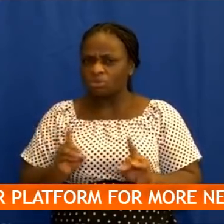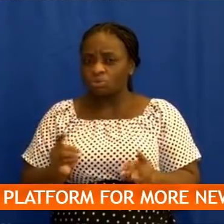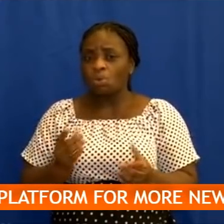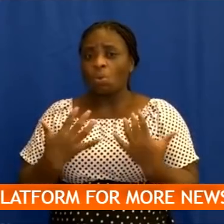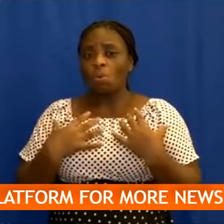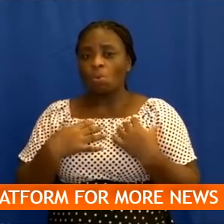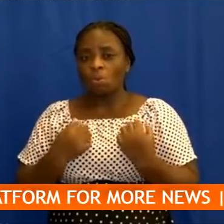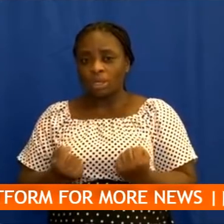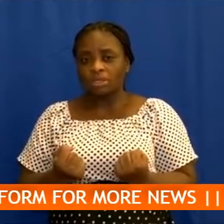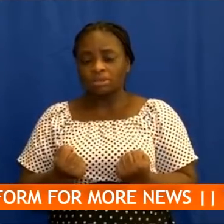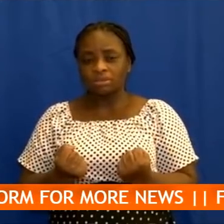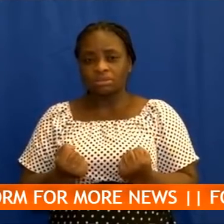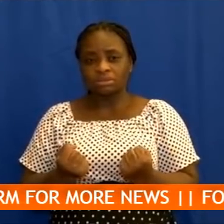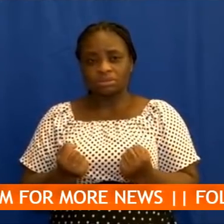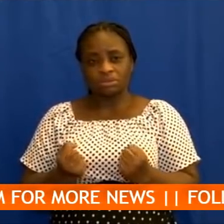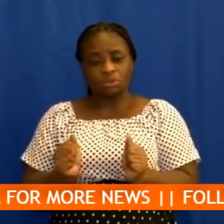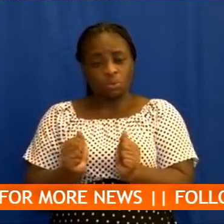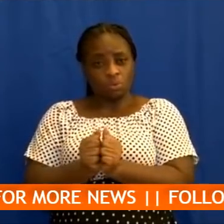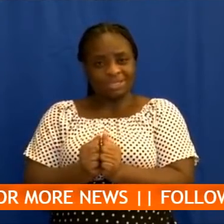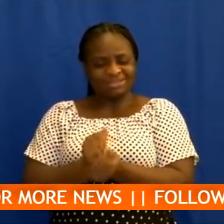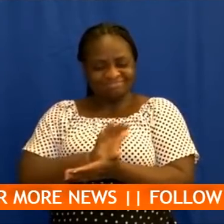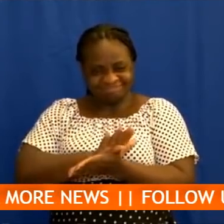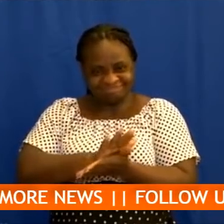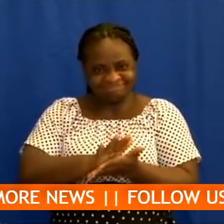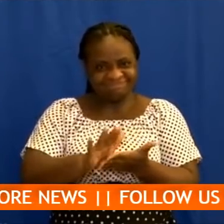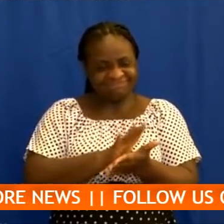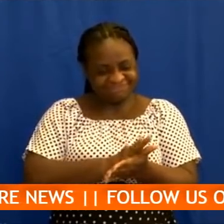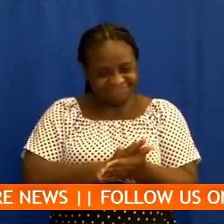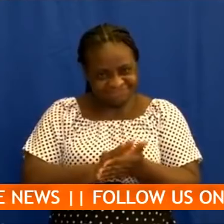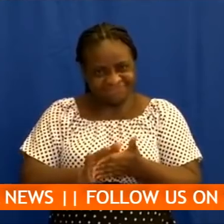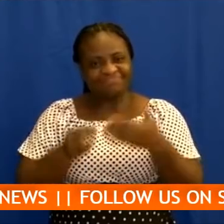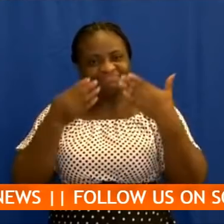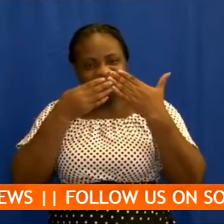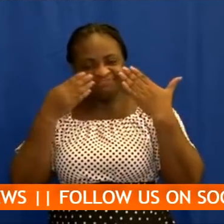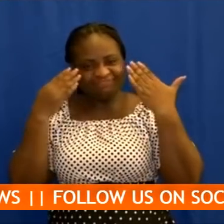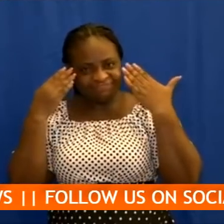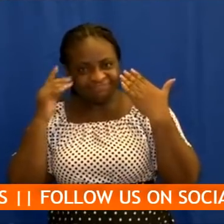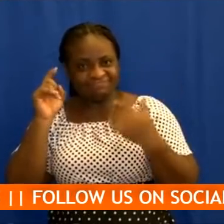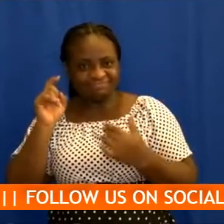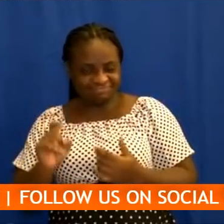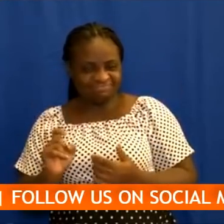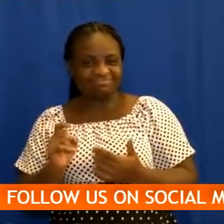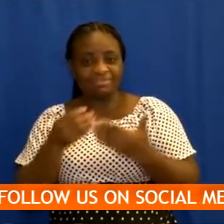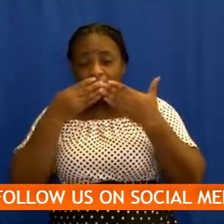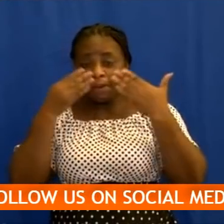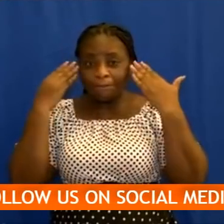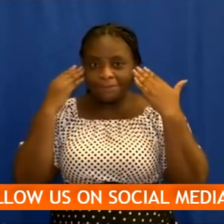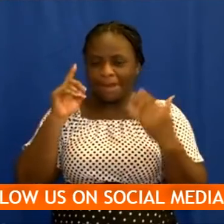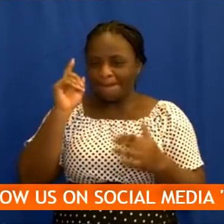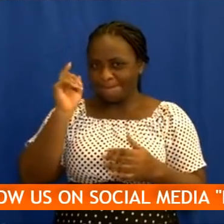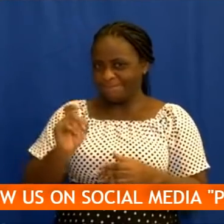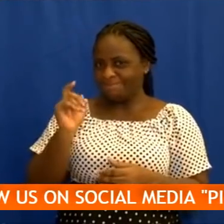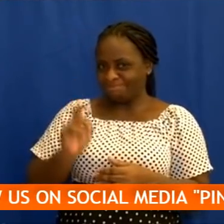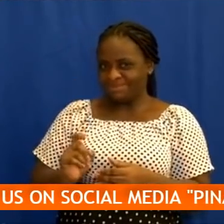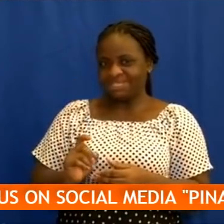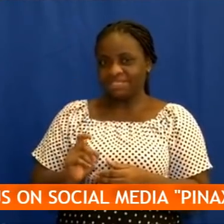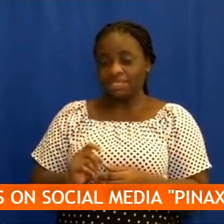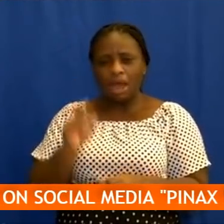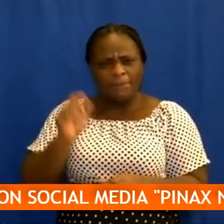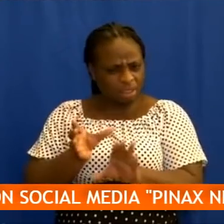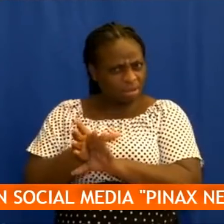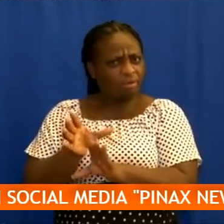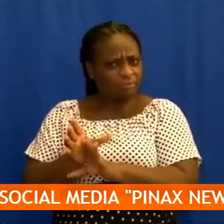in accordance with the hygiene and safety protocols. The wearing of masks in these places is